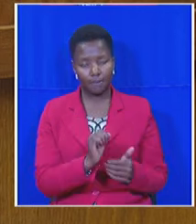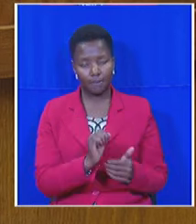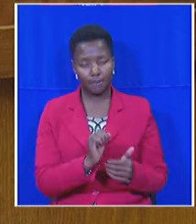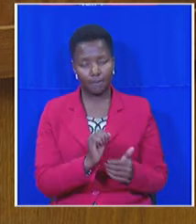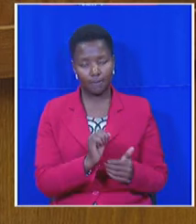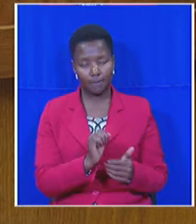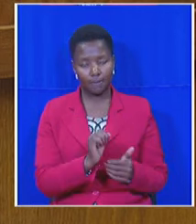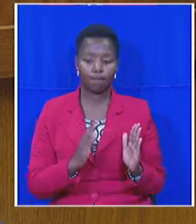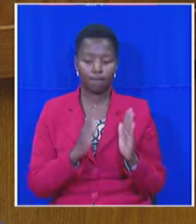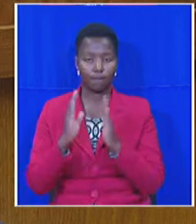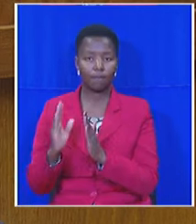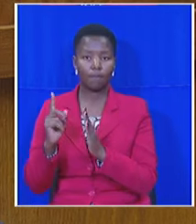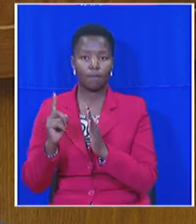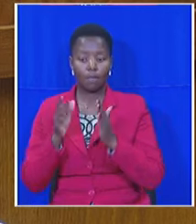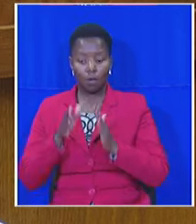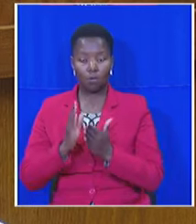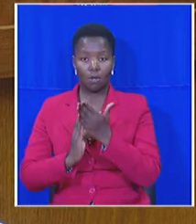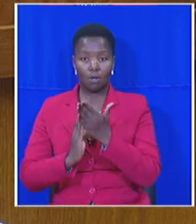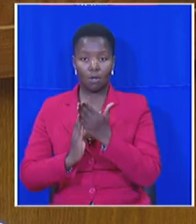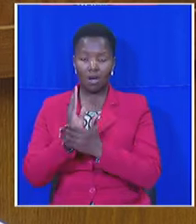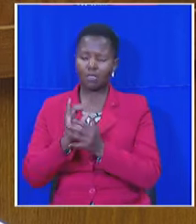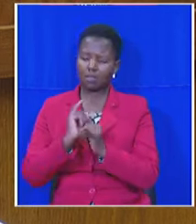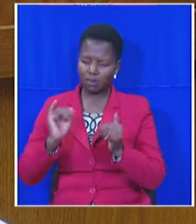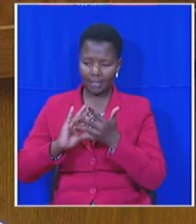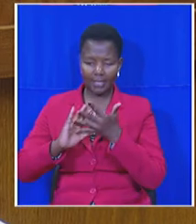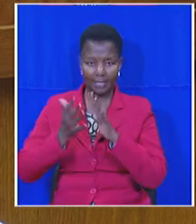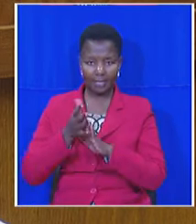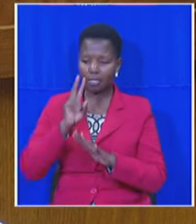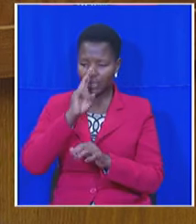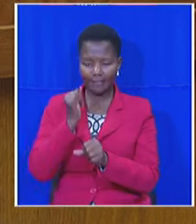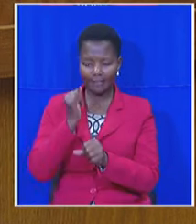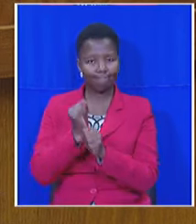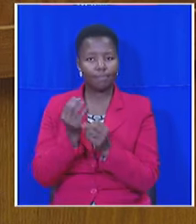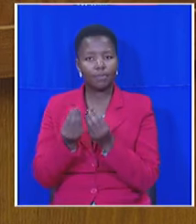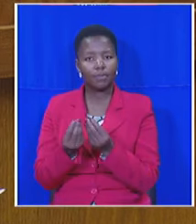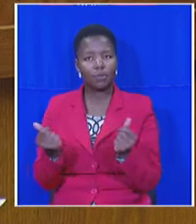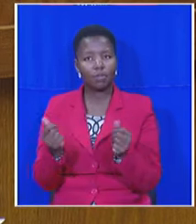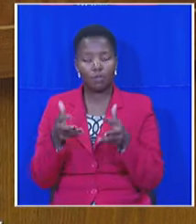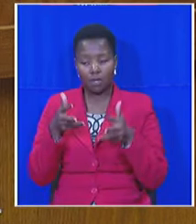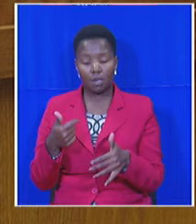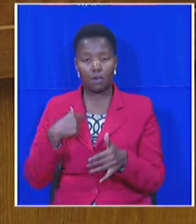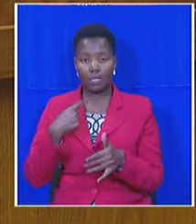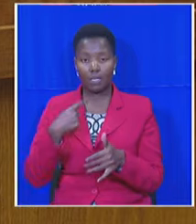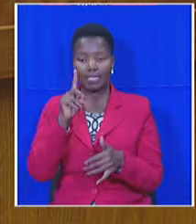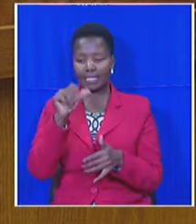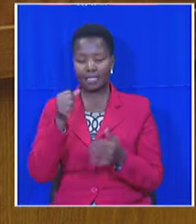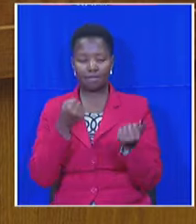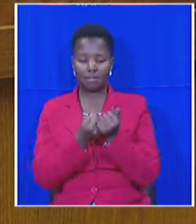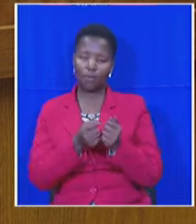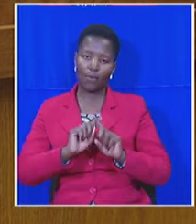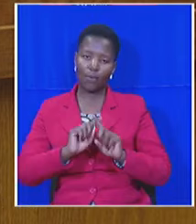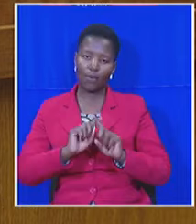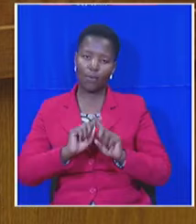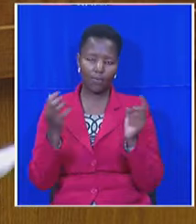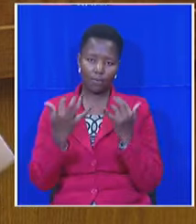Contd human rights violation, and his must be addressed with urgency. For these reasons, the DA will not support the